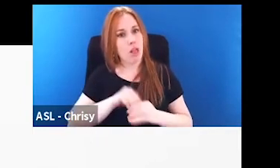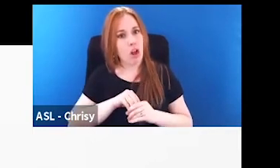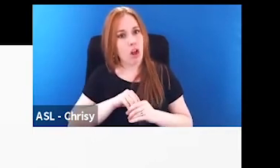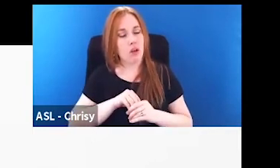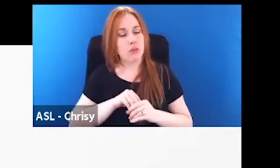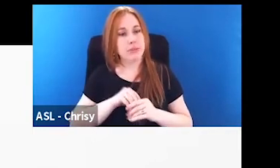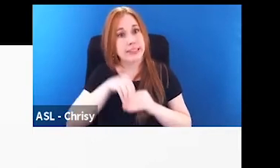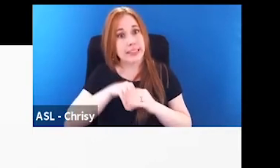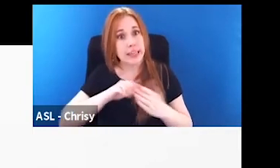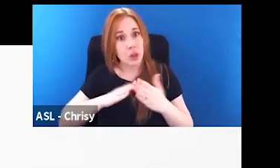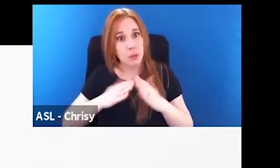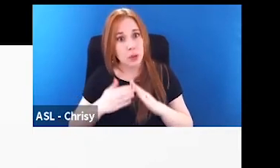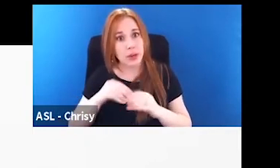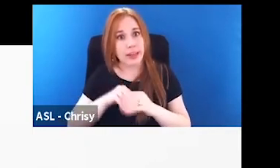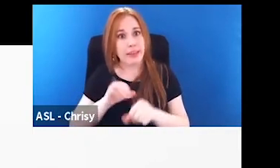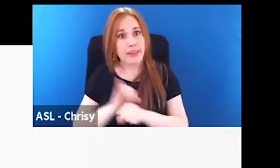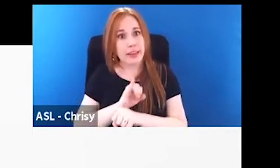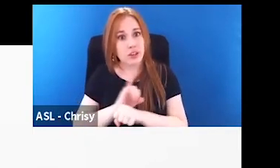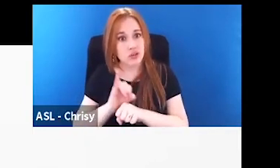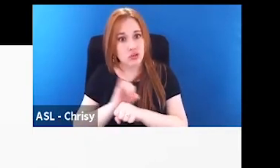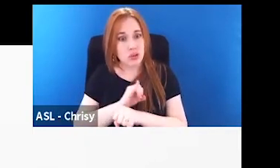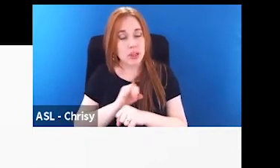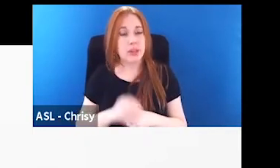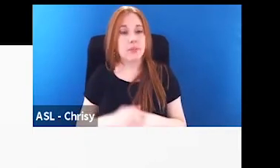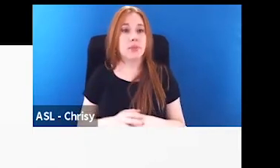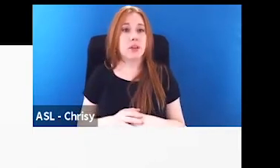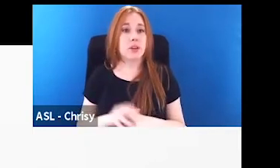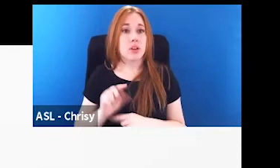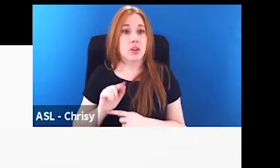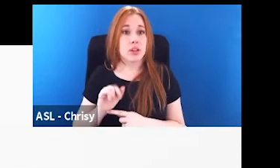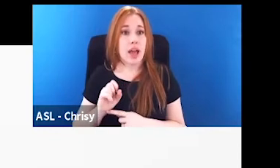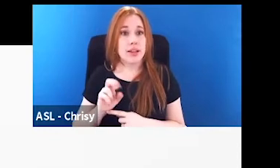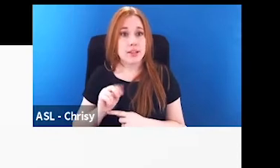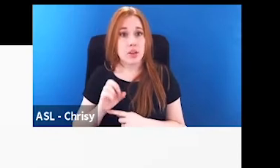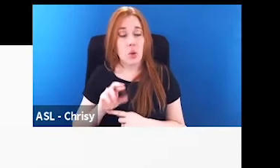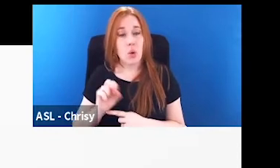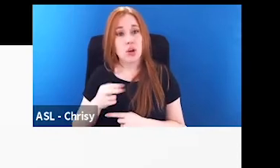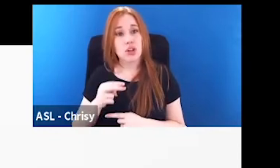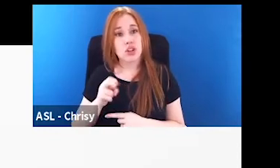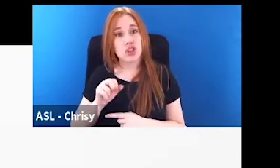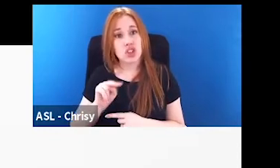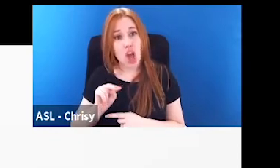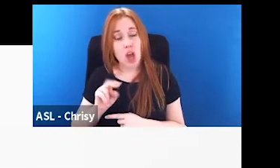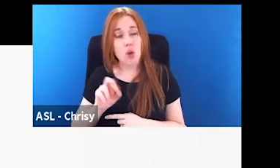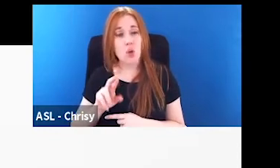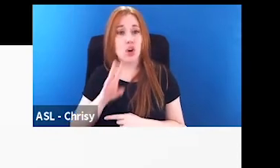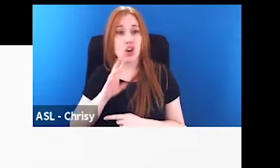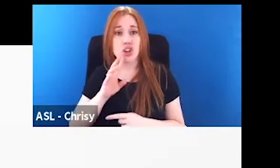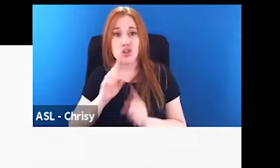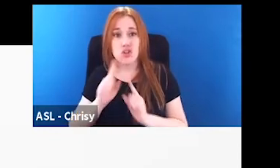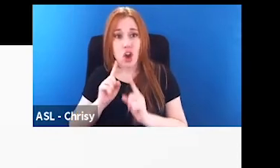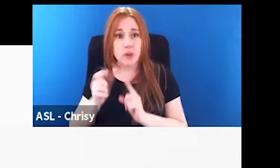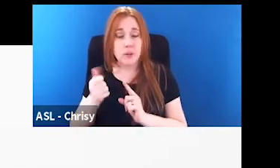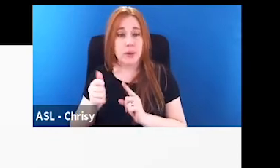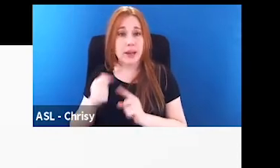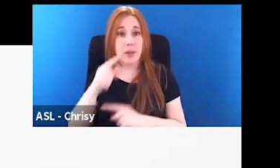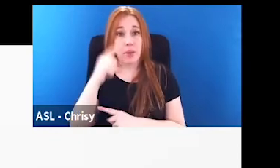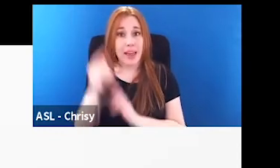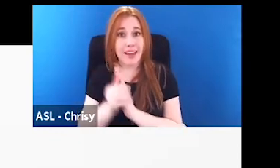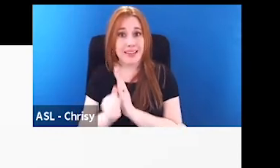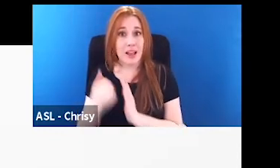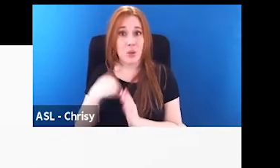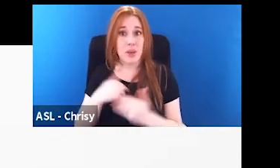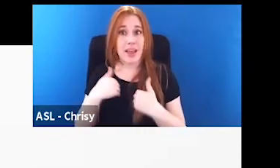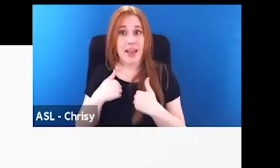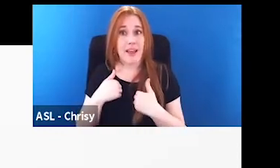the community and the industry. So, Tysonn or Sean, or if you talk to any of the Black talent we have at Great